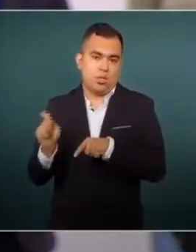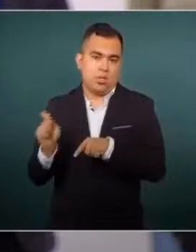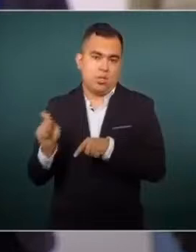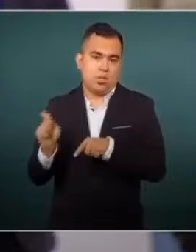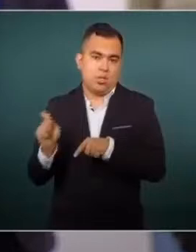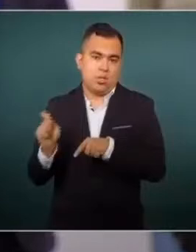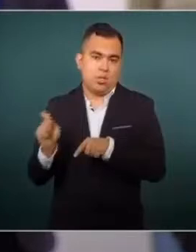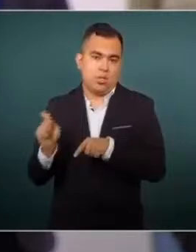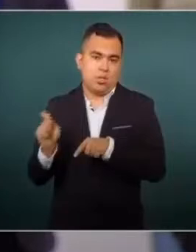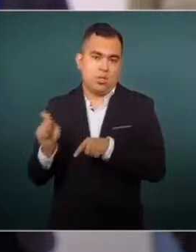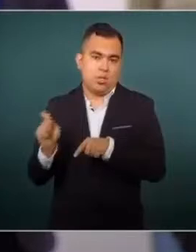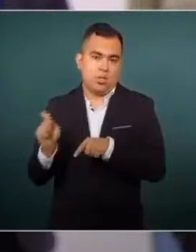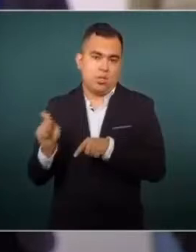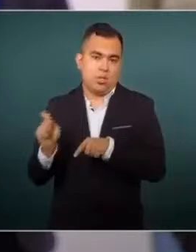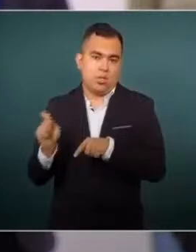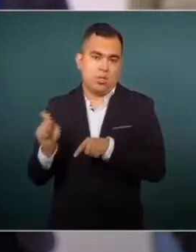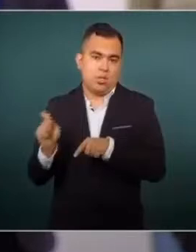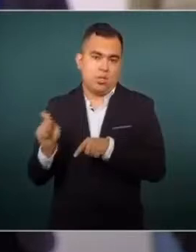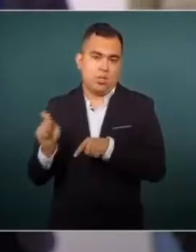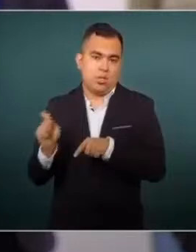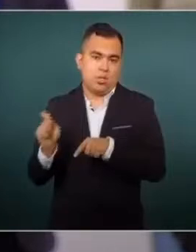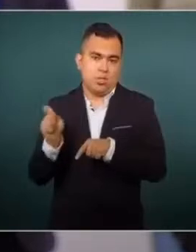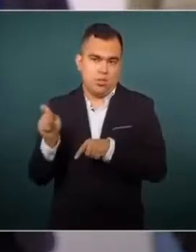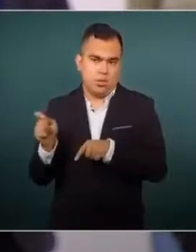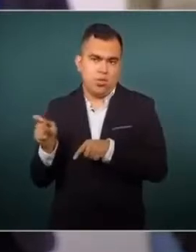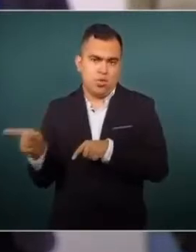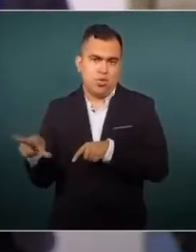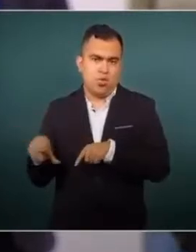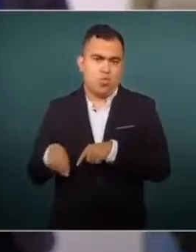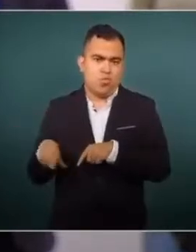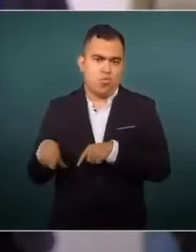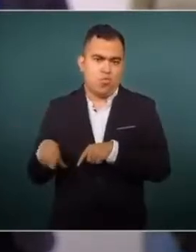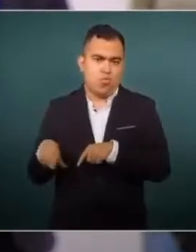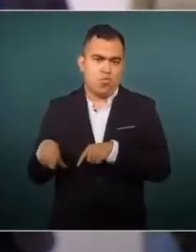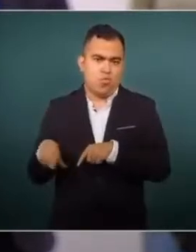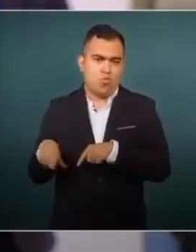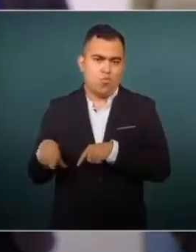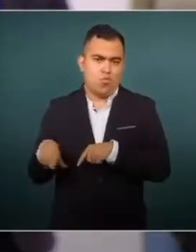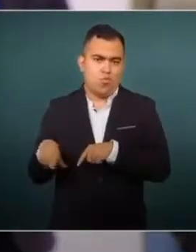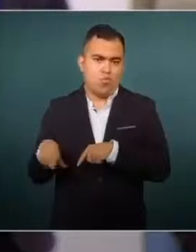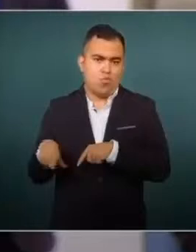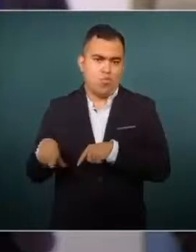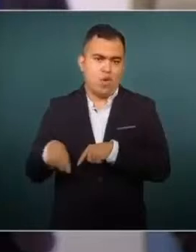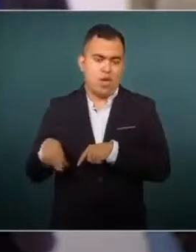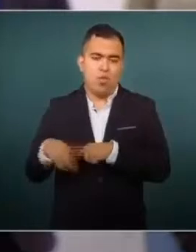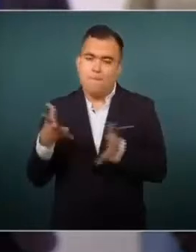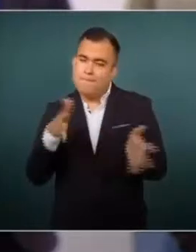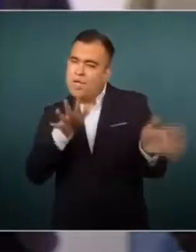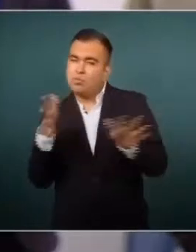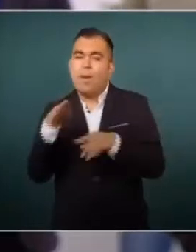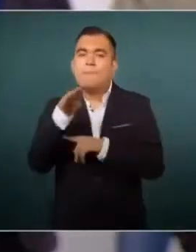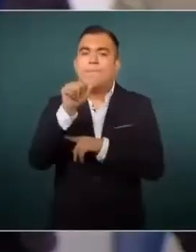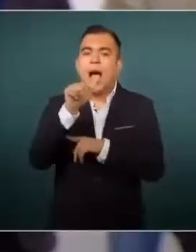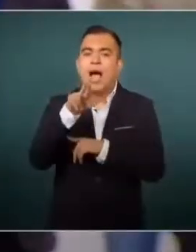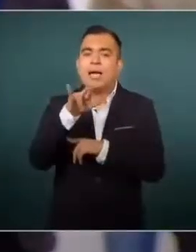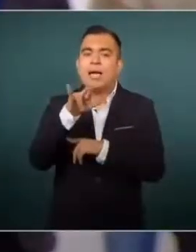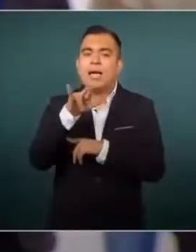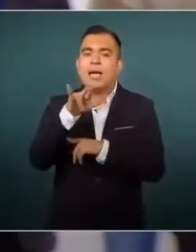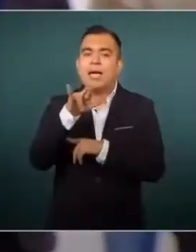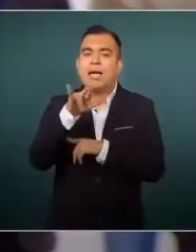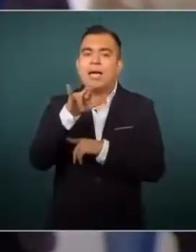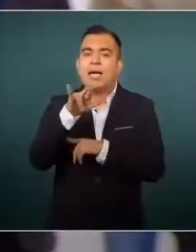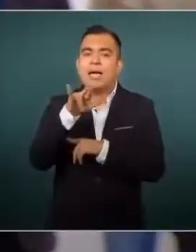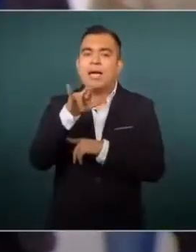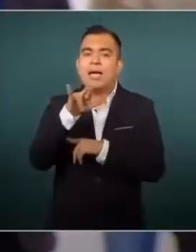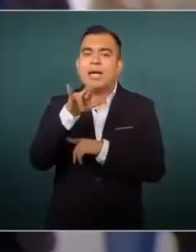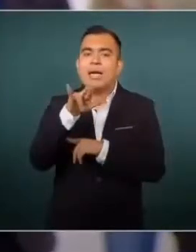are kind of helping the governor con Mariano Otero. with Mariano Otero. Me refiero a Enrique Krauser